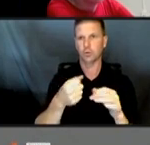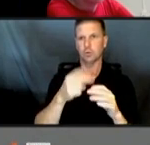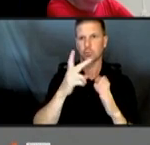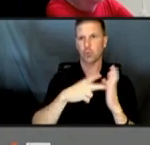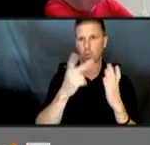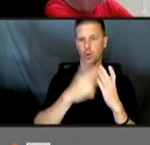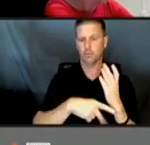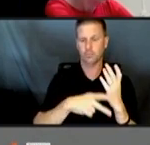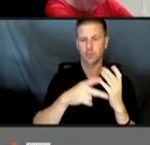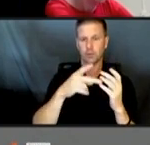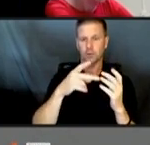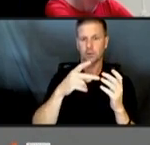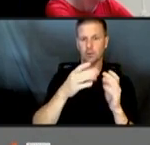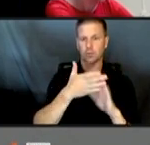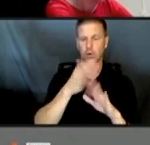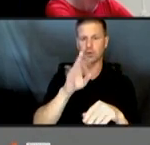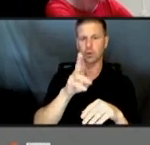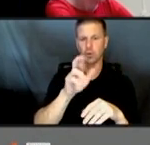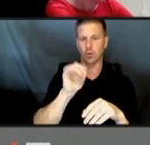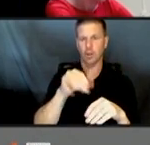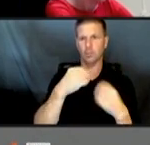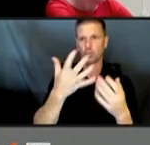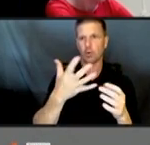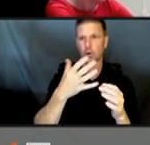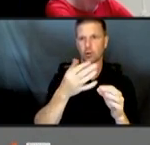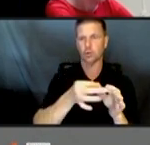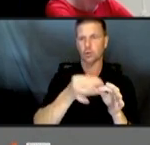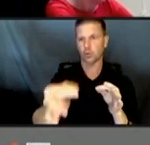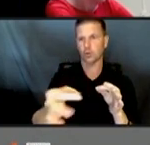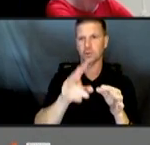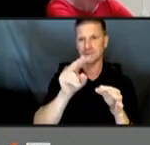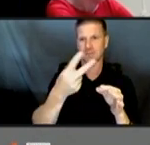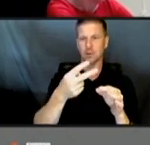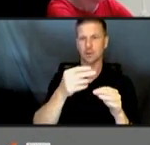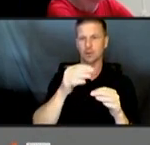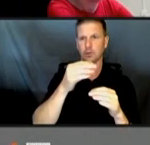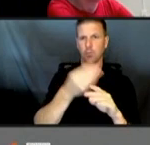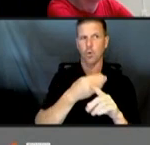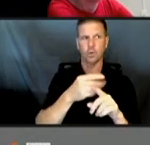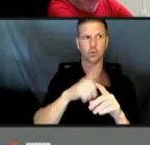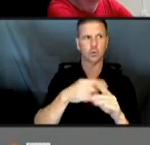program run out of the URA that provides deferred second mortgages to